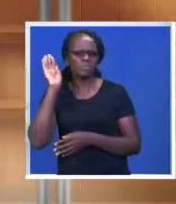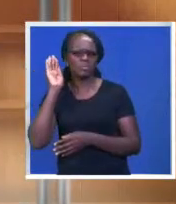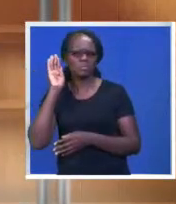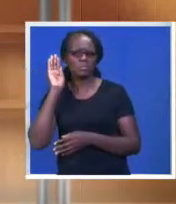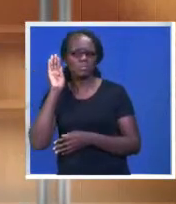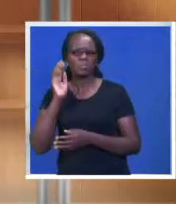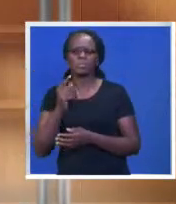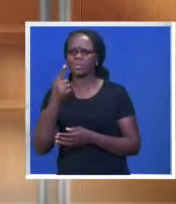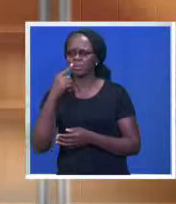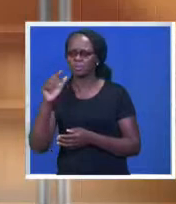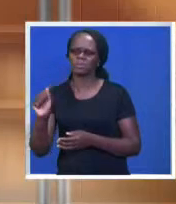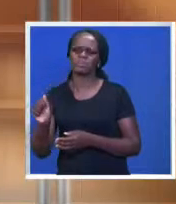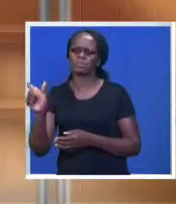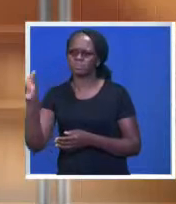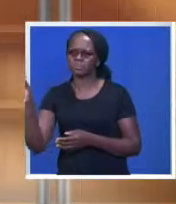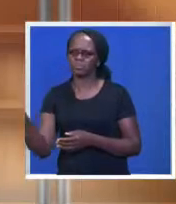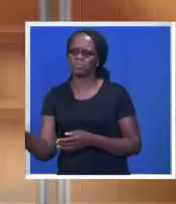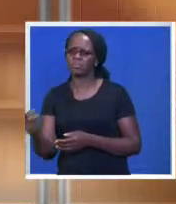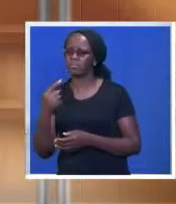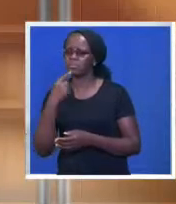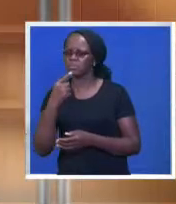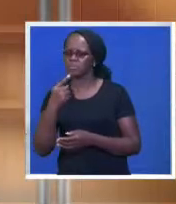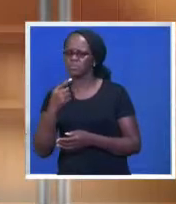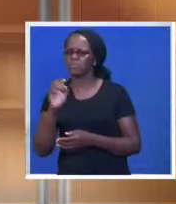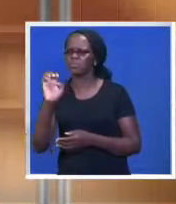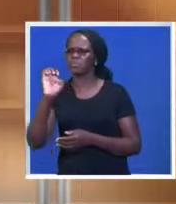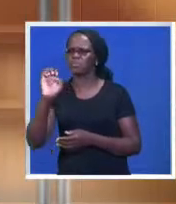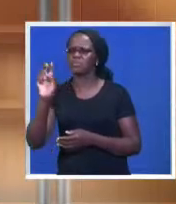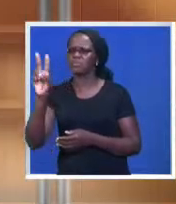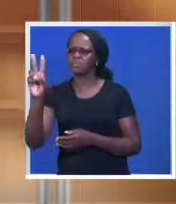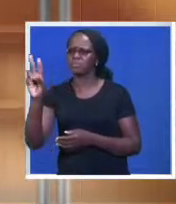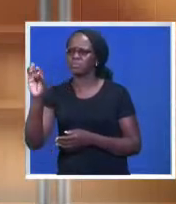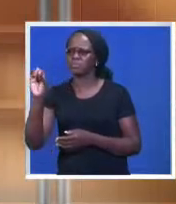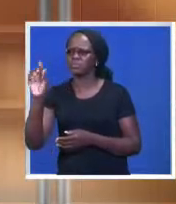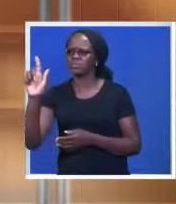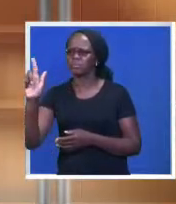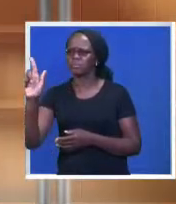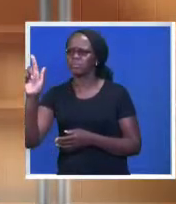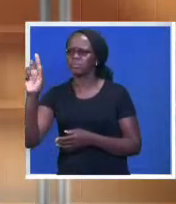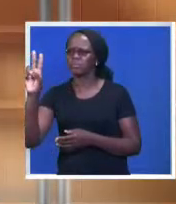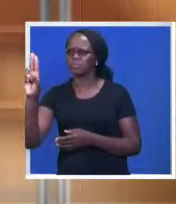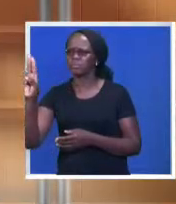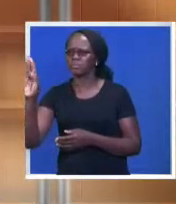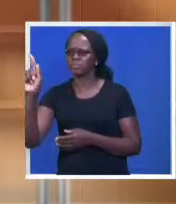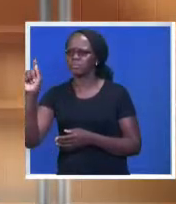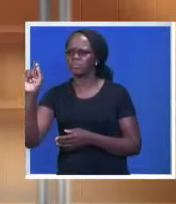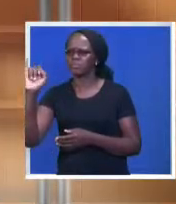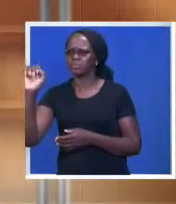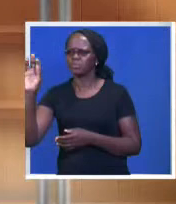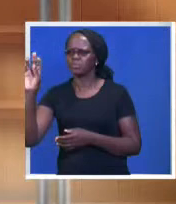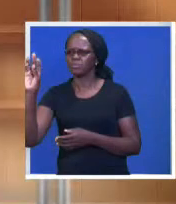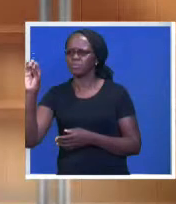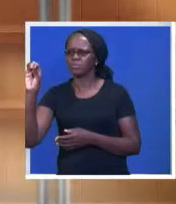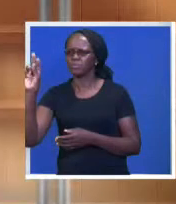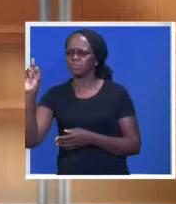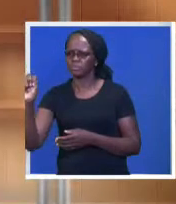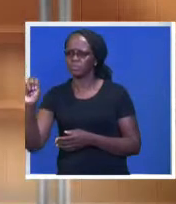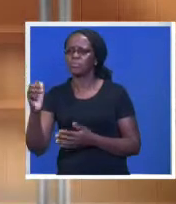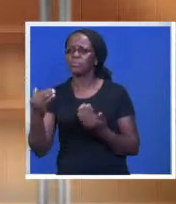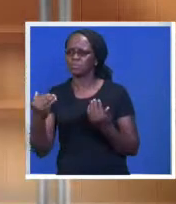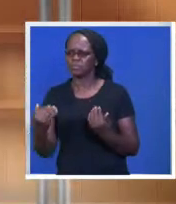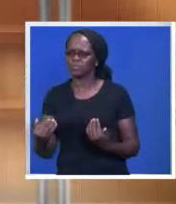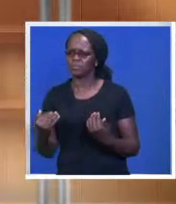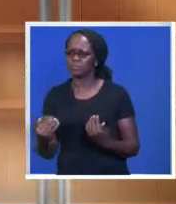about evolution. We started from being apes, and then we evolved to be who we are today. But us here in under